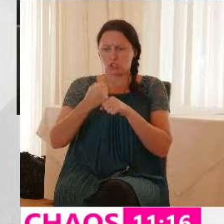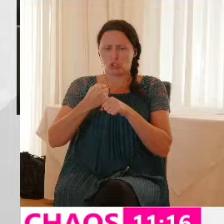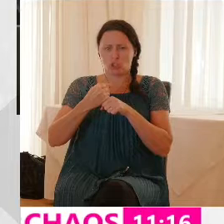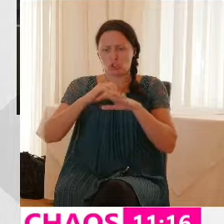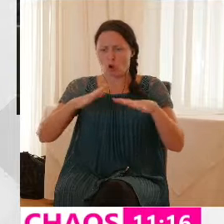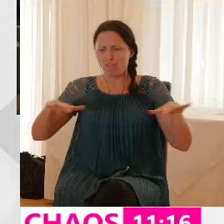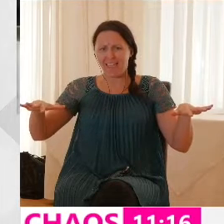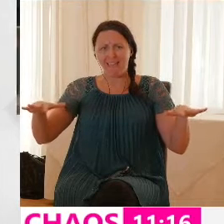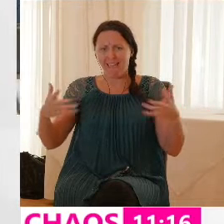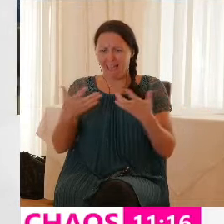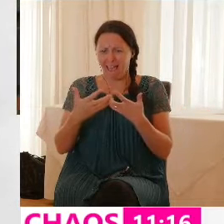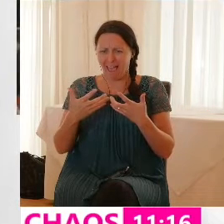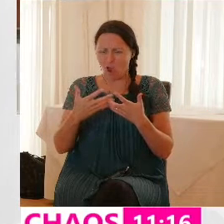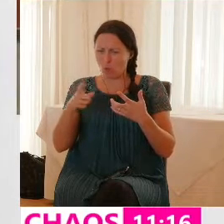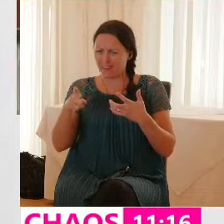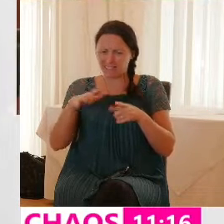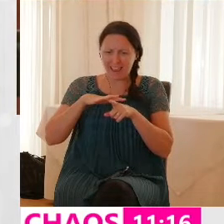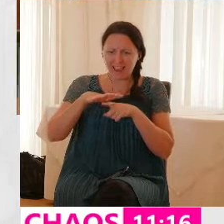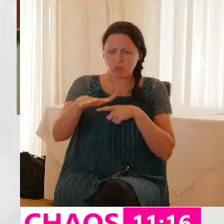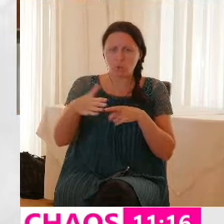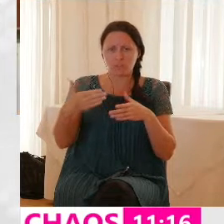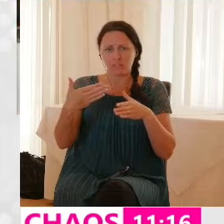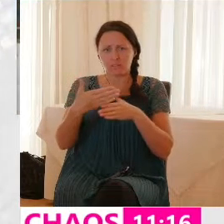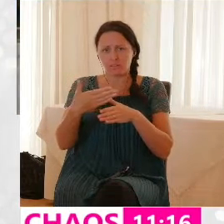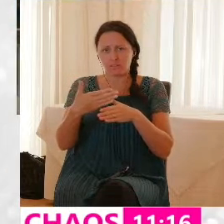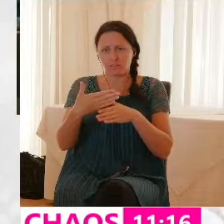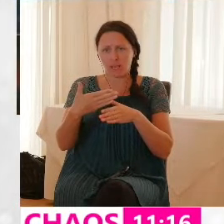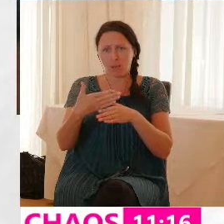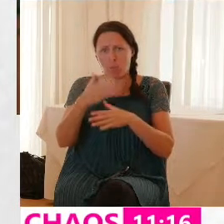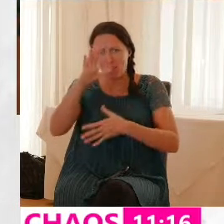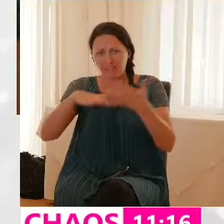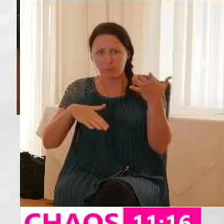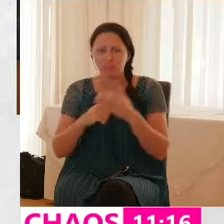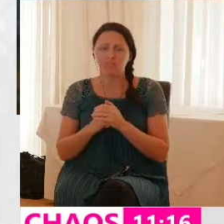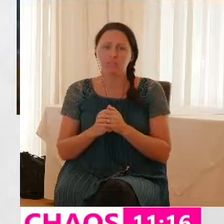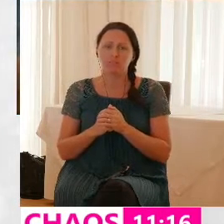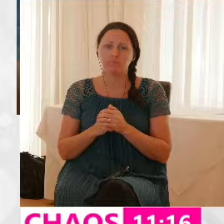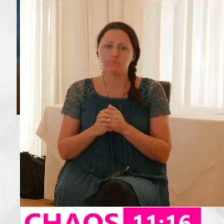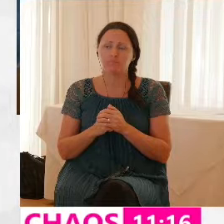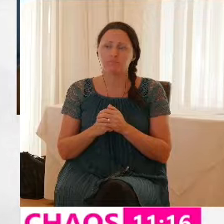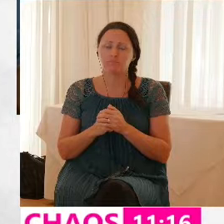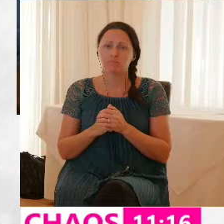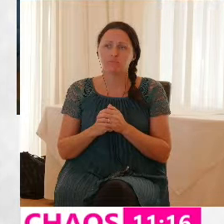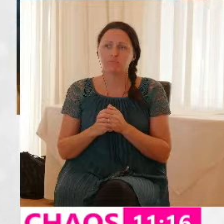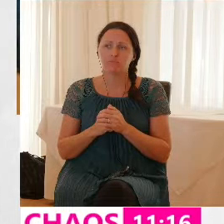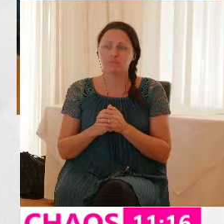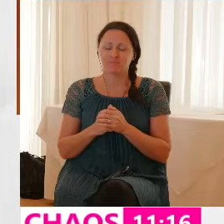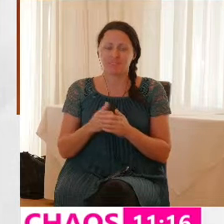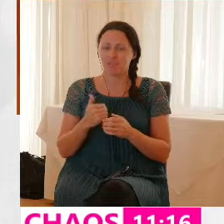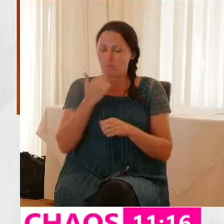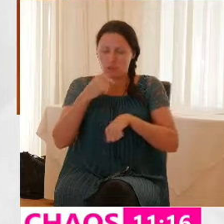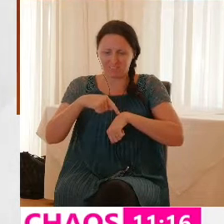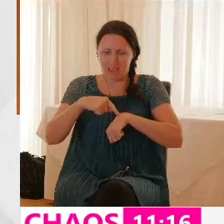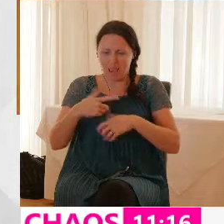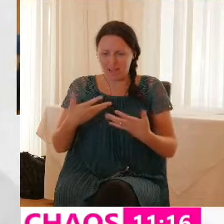that employment practice indeed, or that employment experience. But because of lack of time, I'm just going to jump forward and say